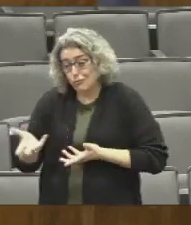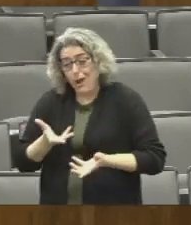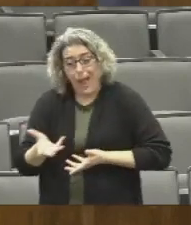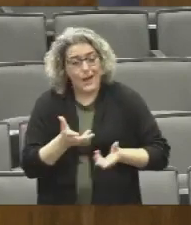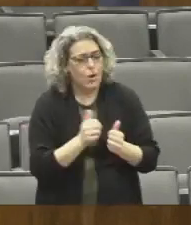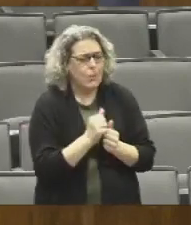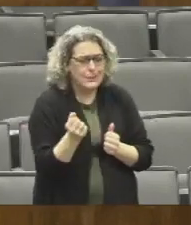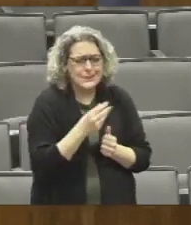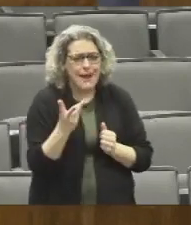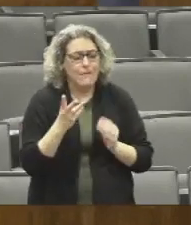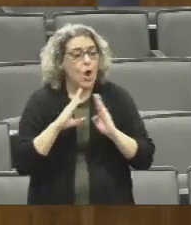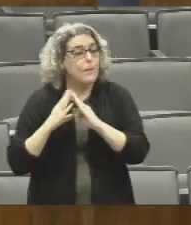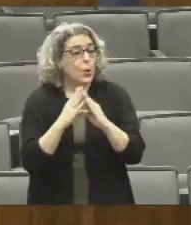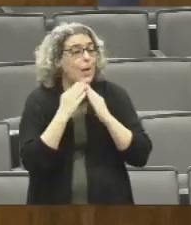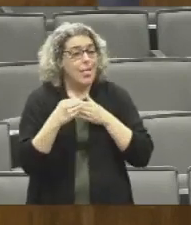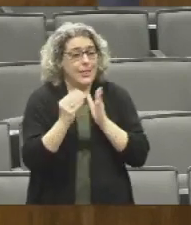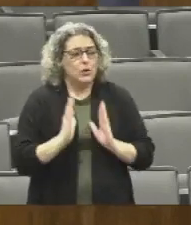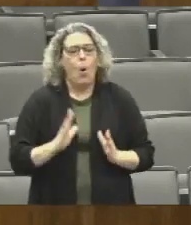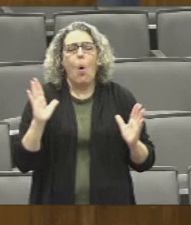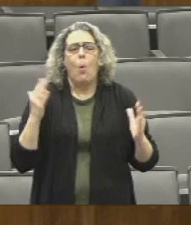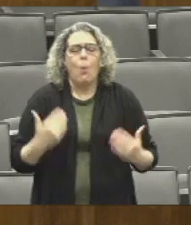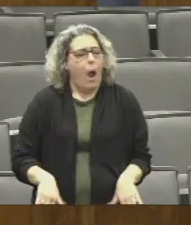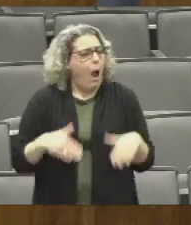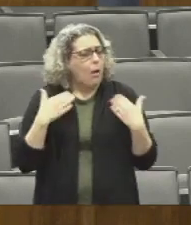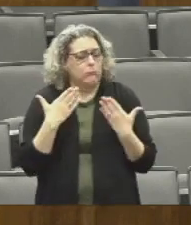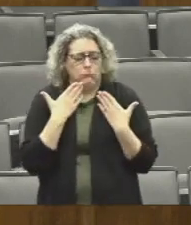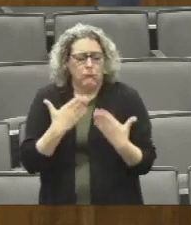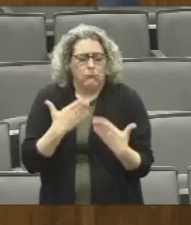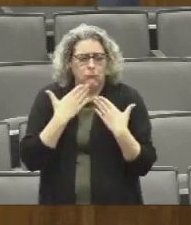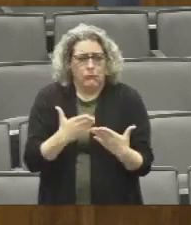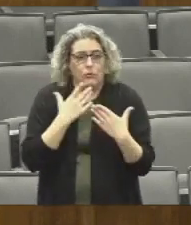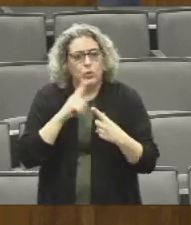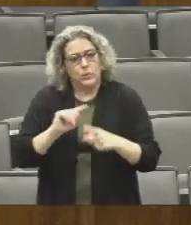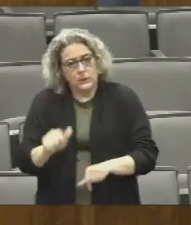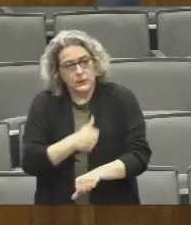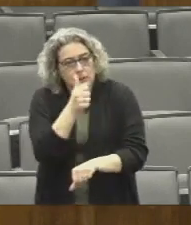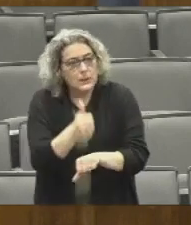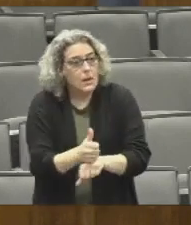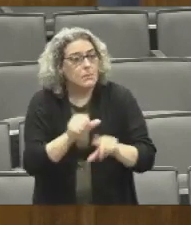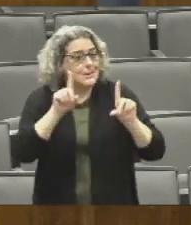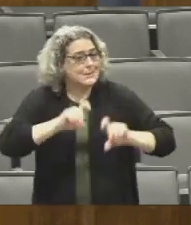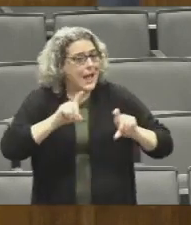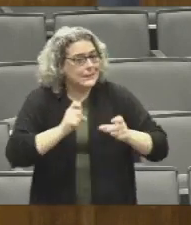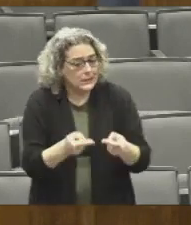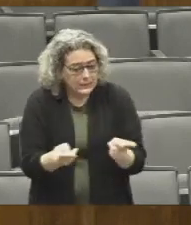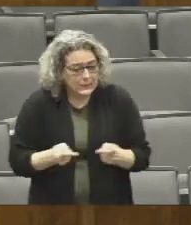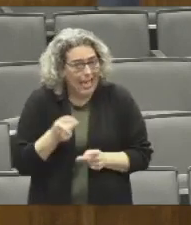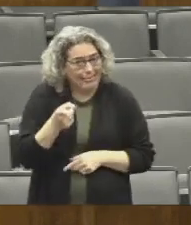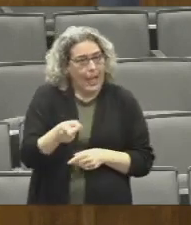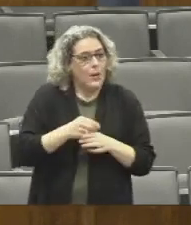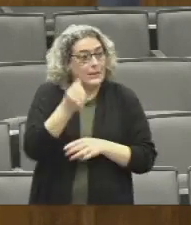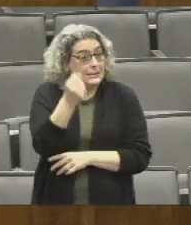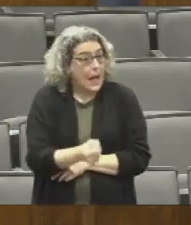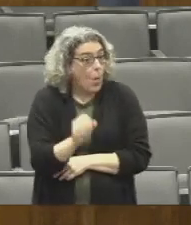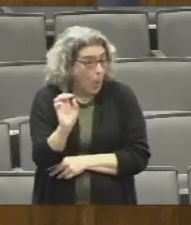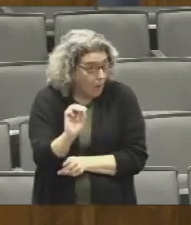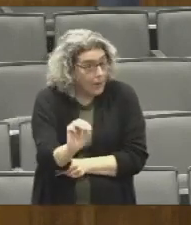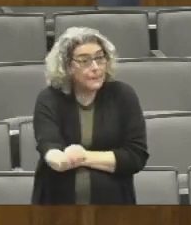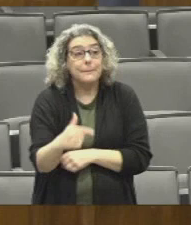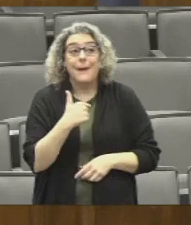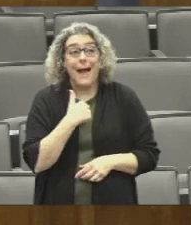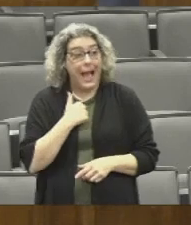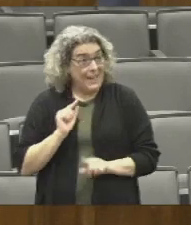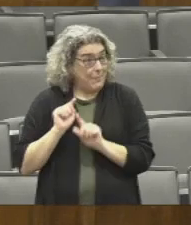member leaders that are very grateful for them setting up the testing site in South Omaha. I have been on site